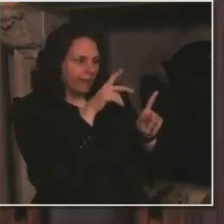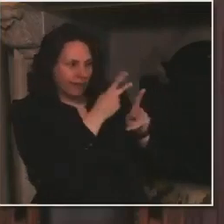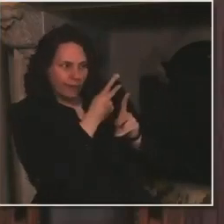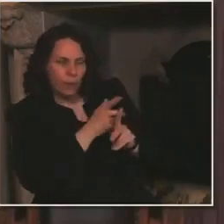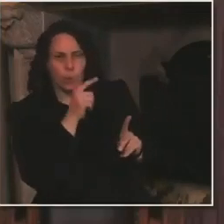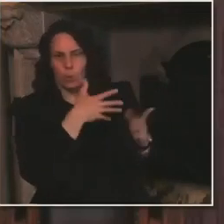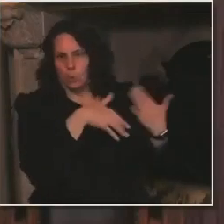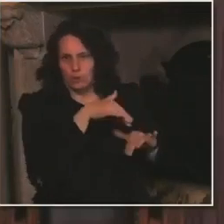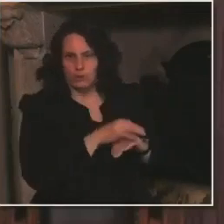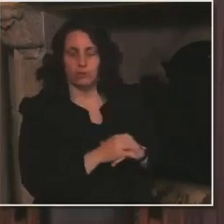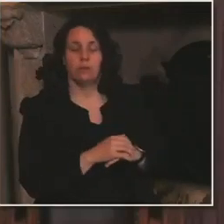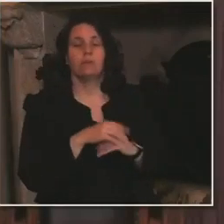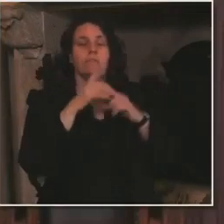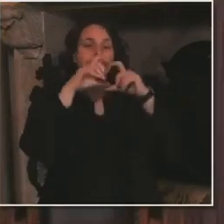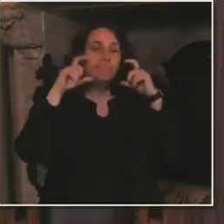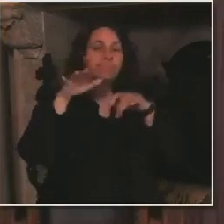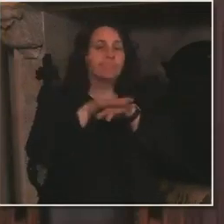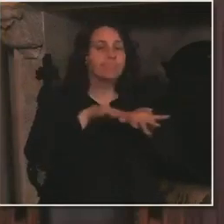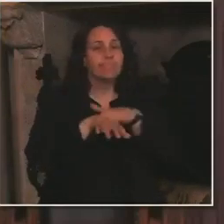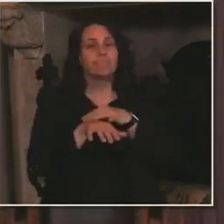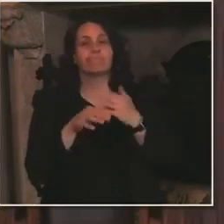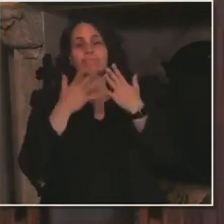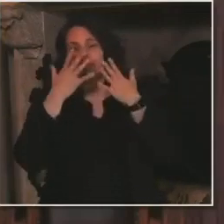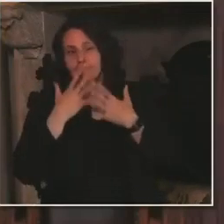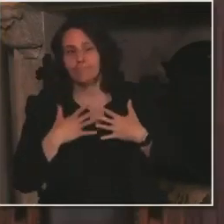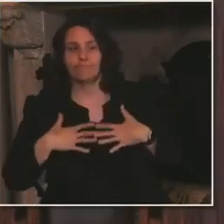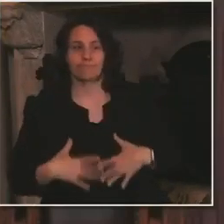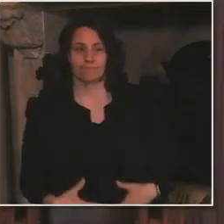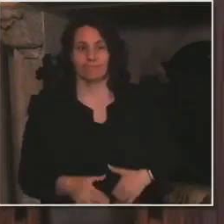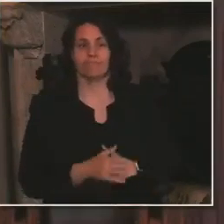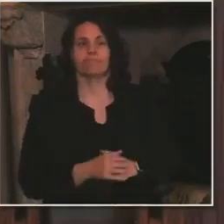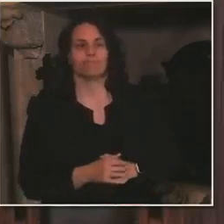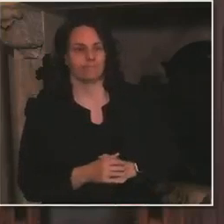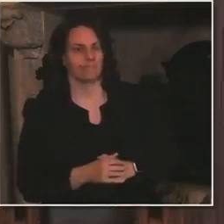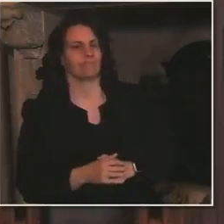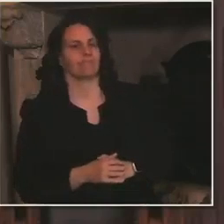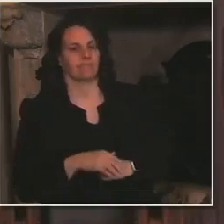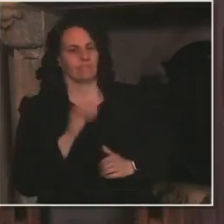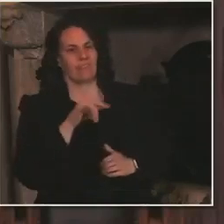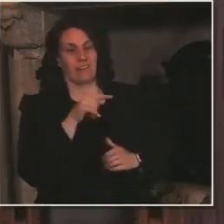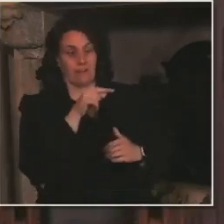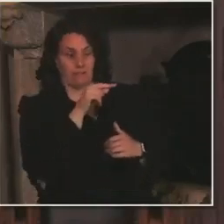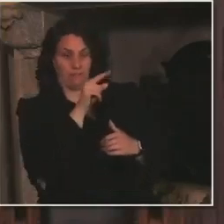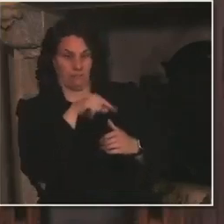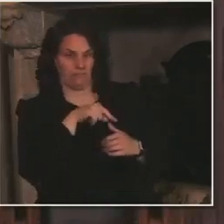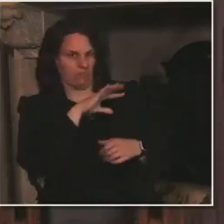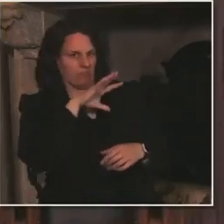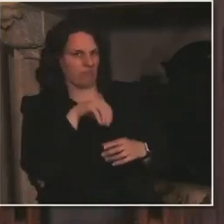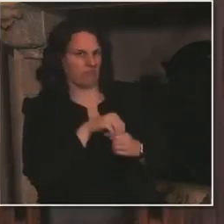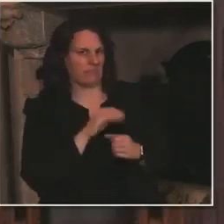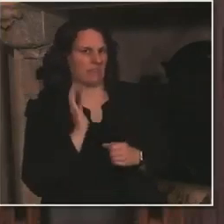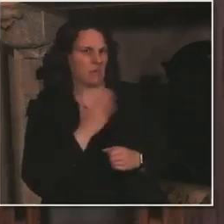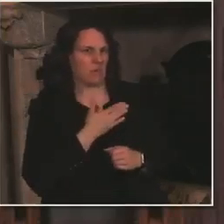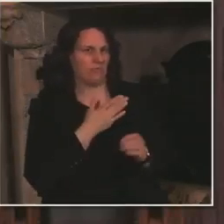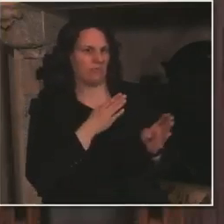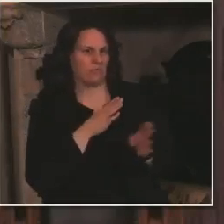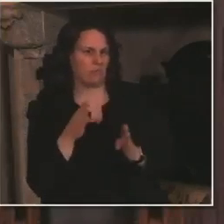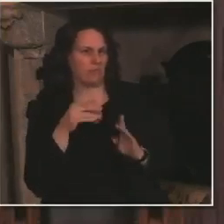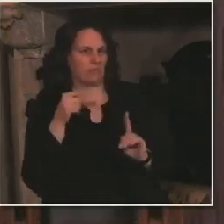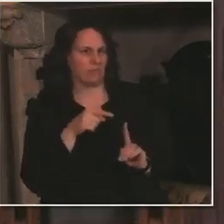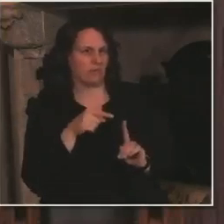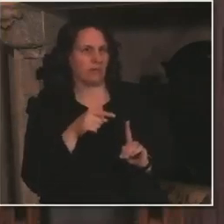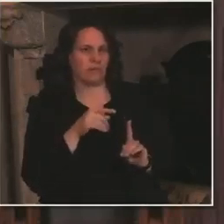are our internal things, and the only way we're going to move those charts in any way is to continue to focus on